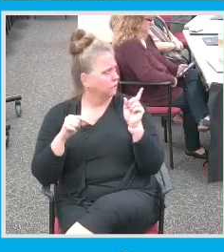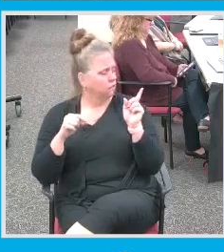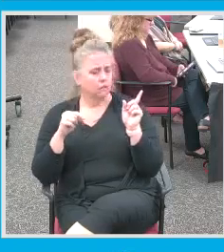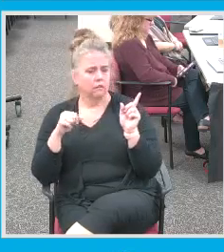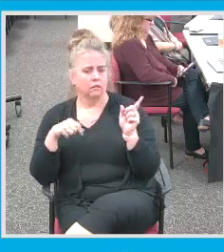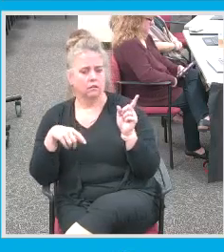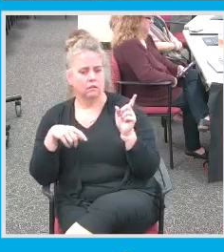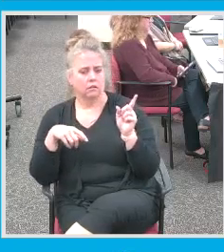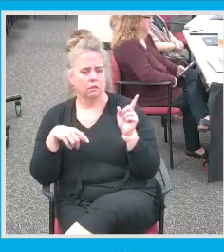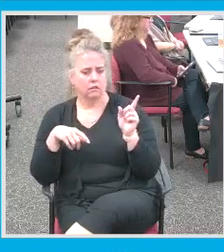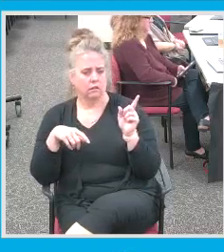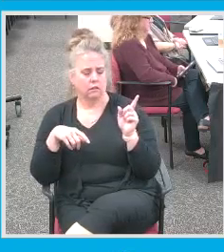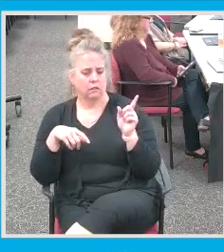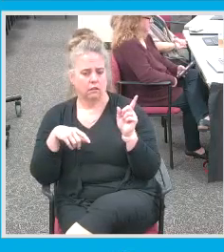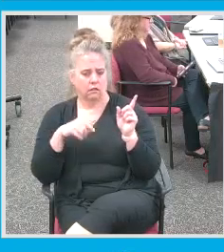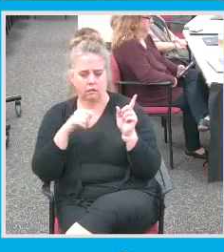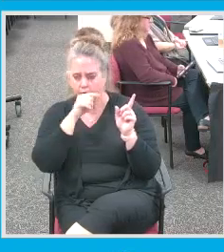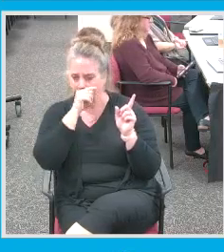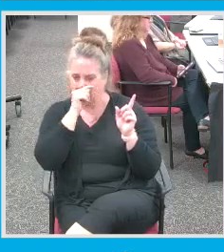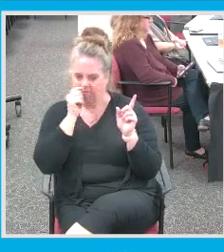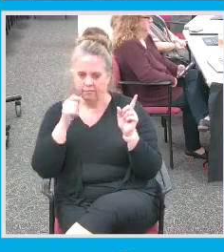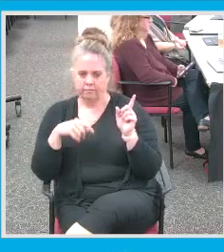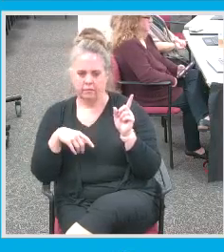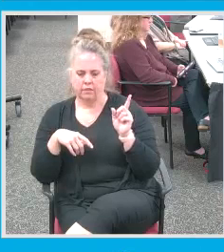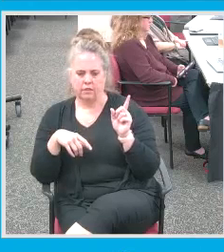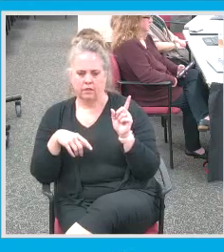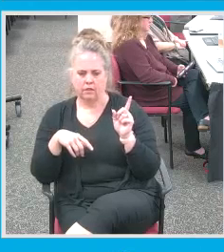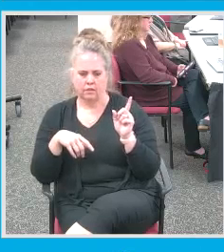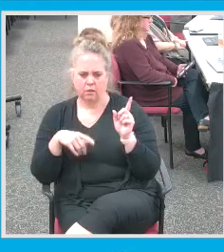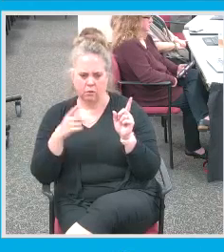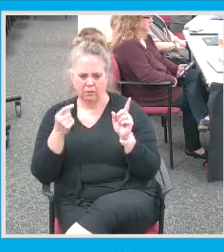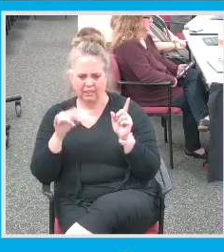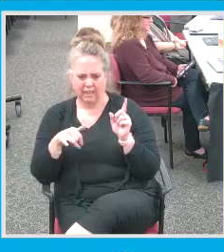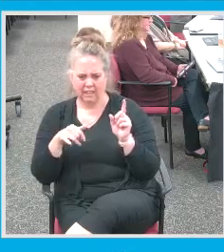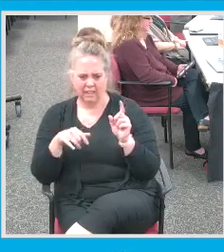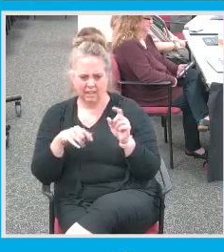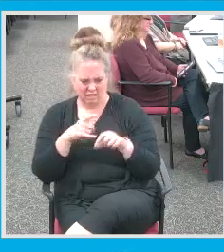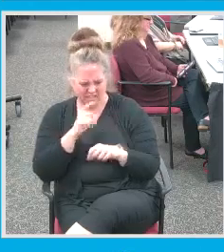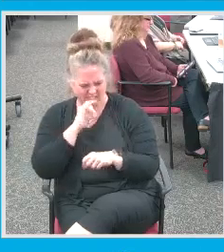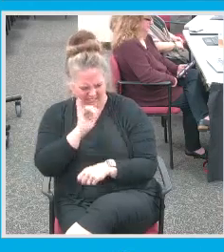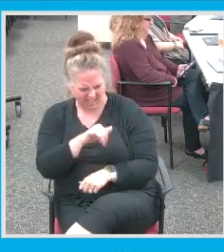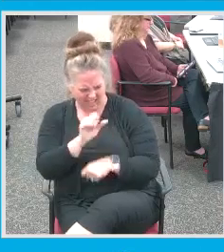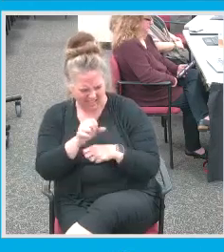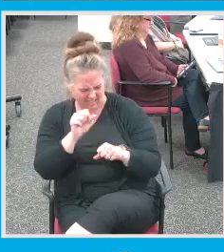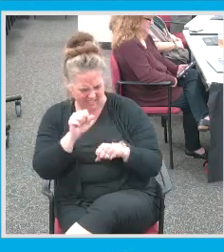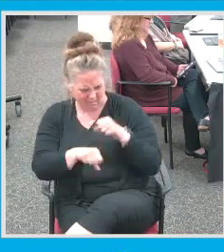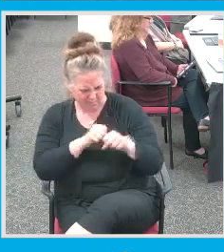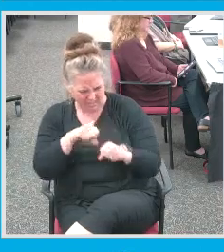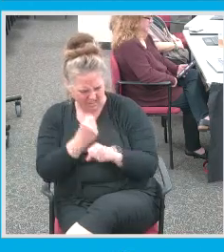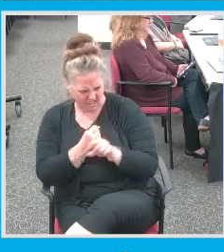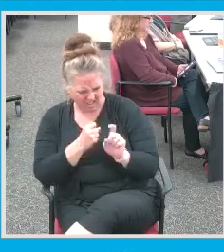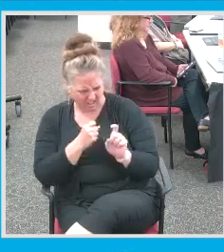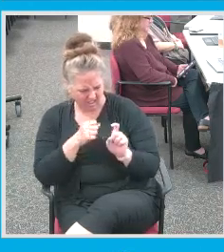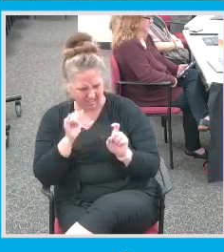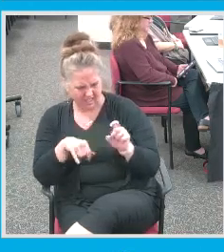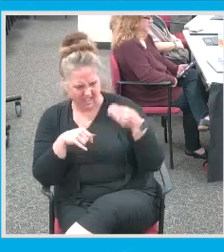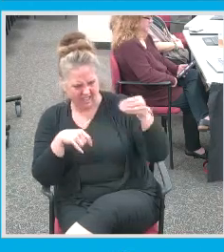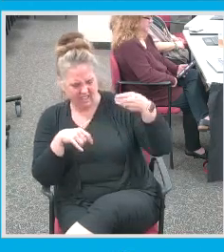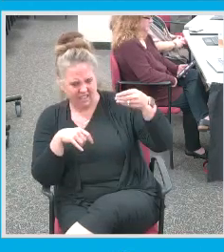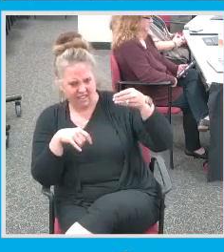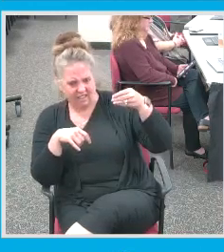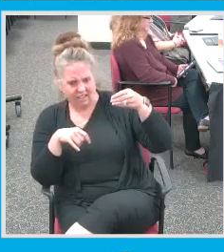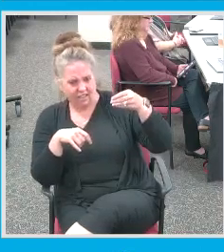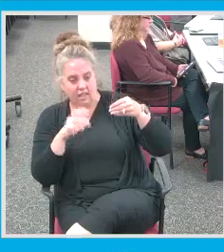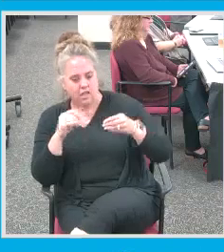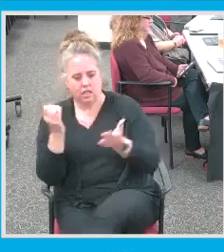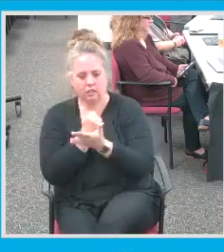out. And moms will come up and say, is that a bike lock? And what I like about that is that it starts a conversation, because I